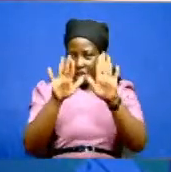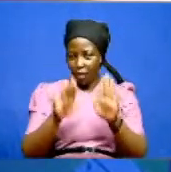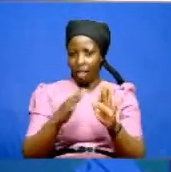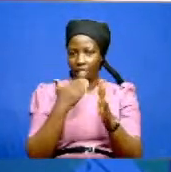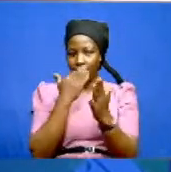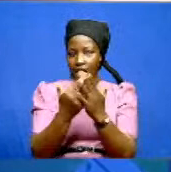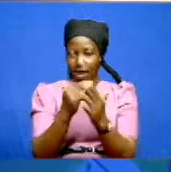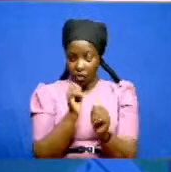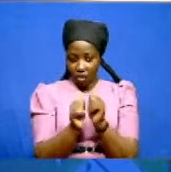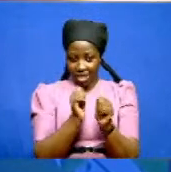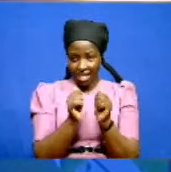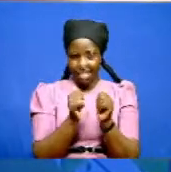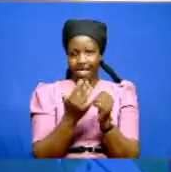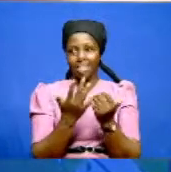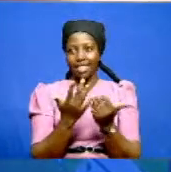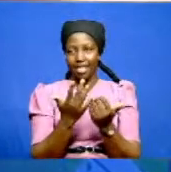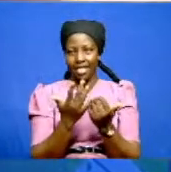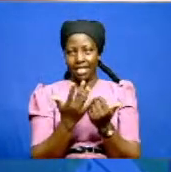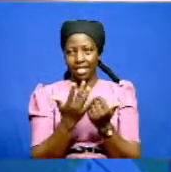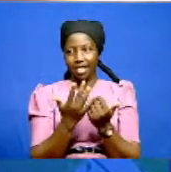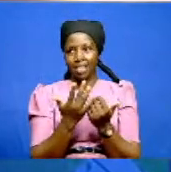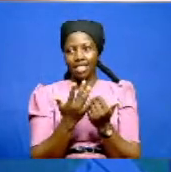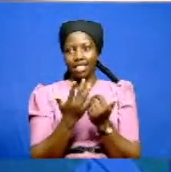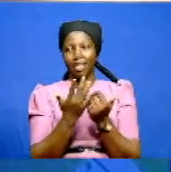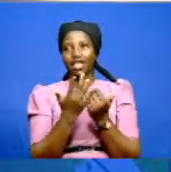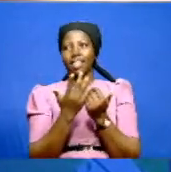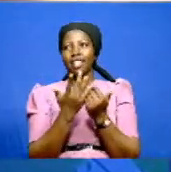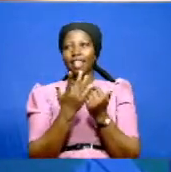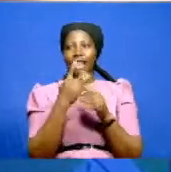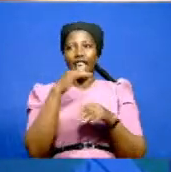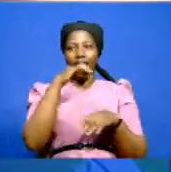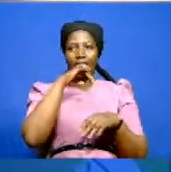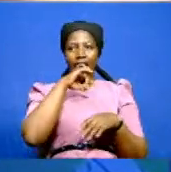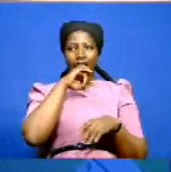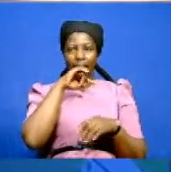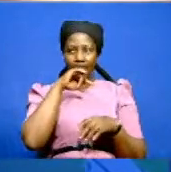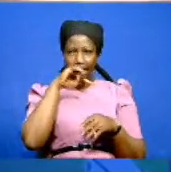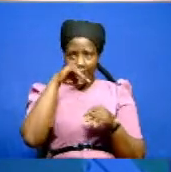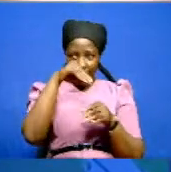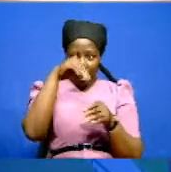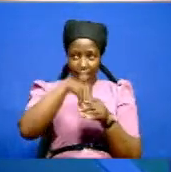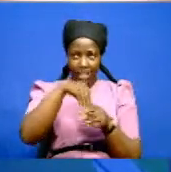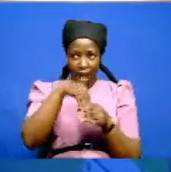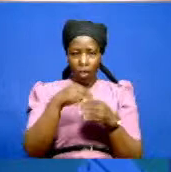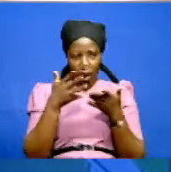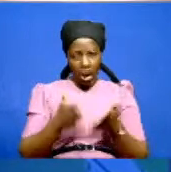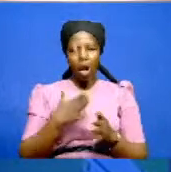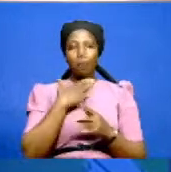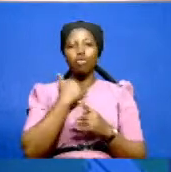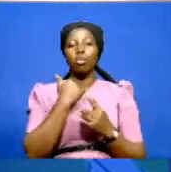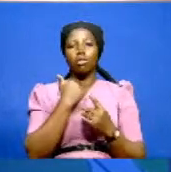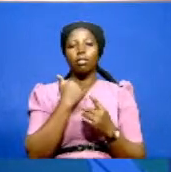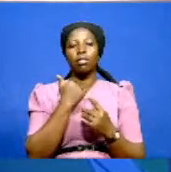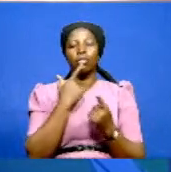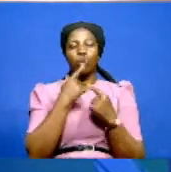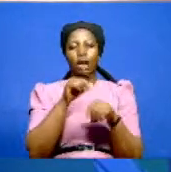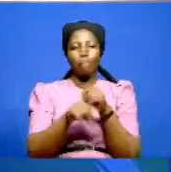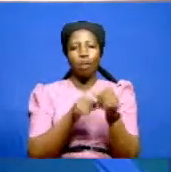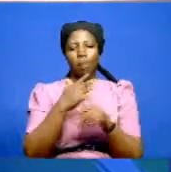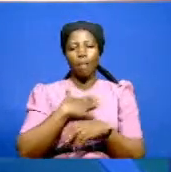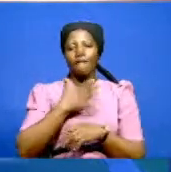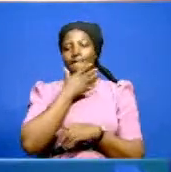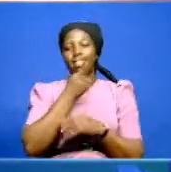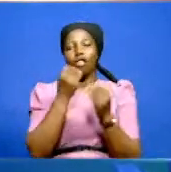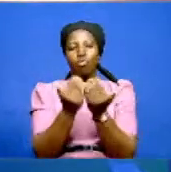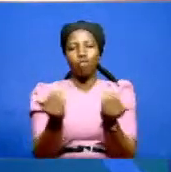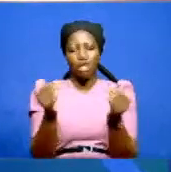now internal. And here I am speaking on behalf of Dad's children, and I am talking